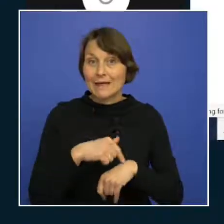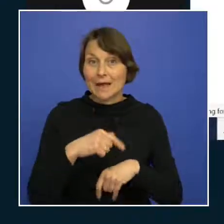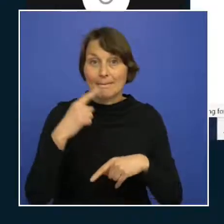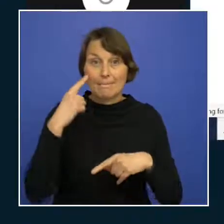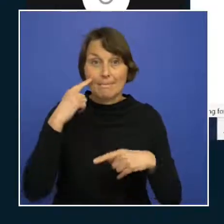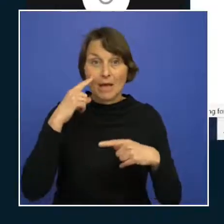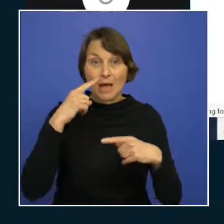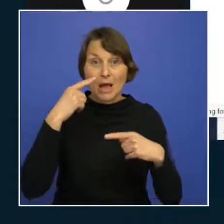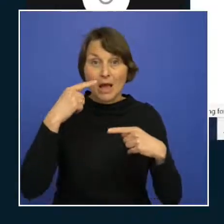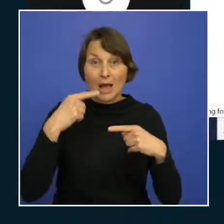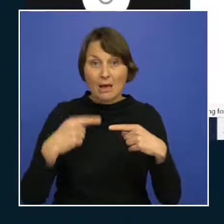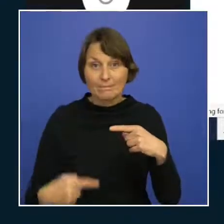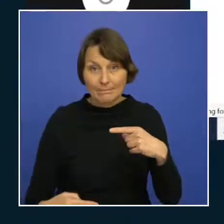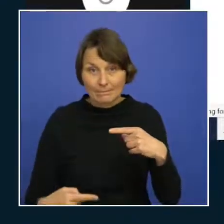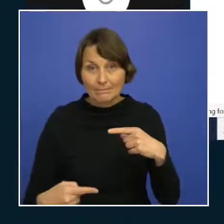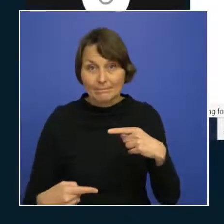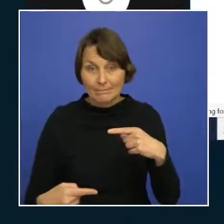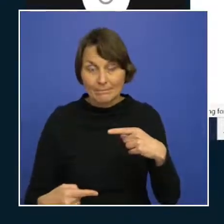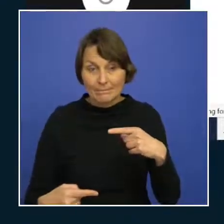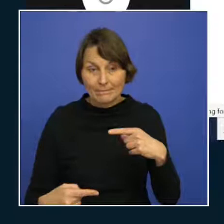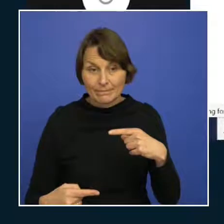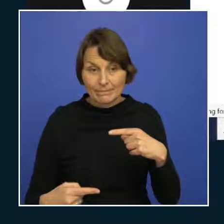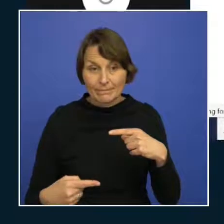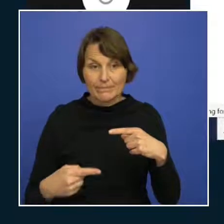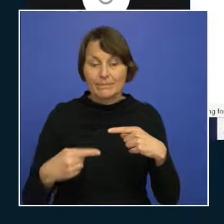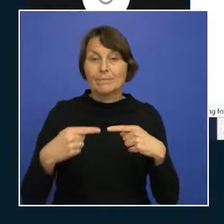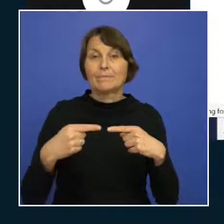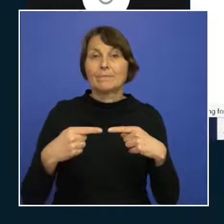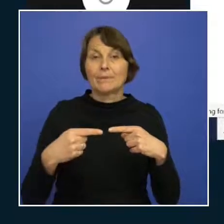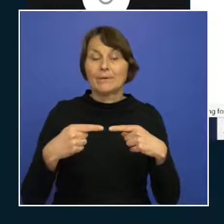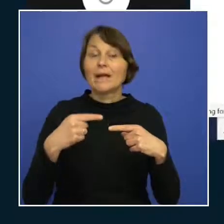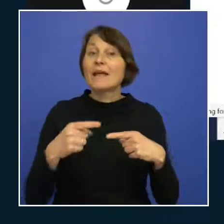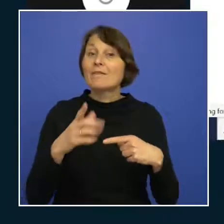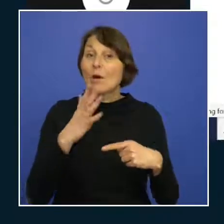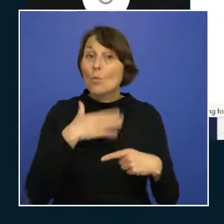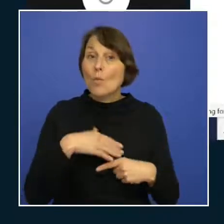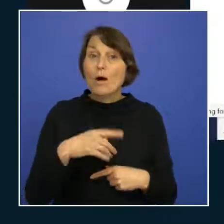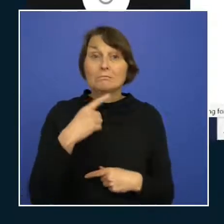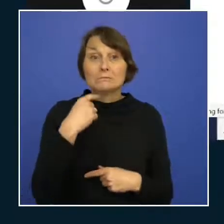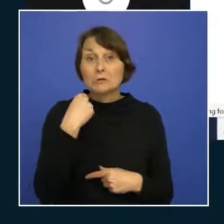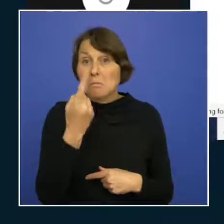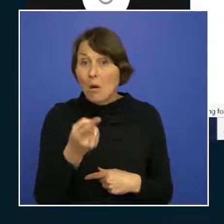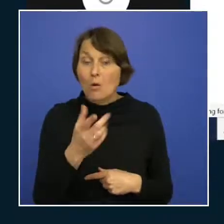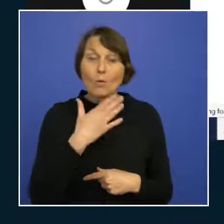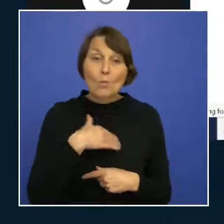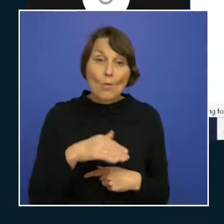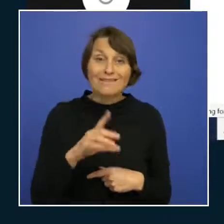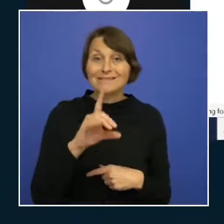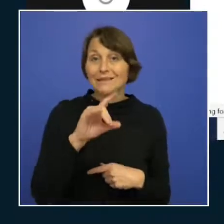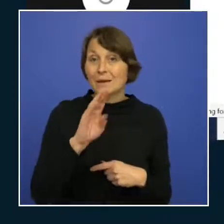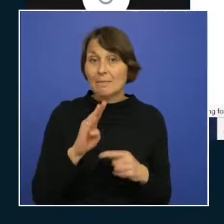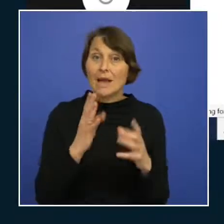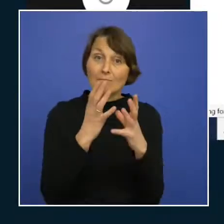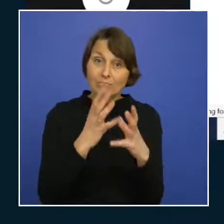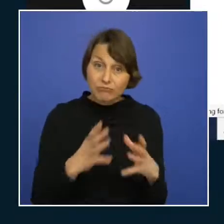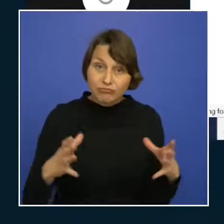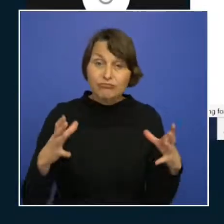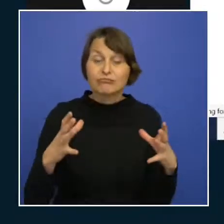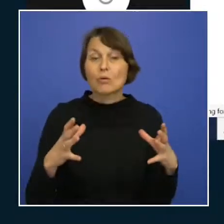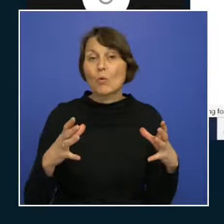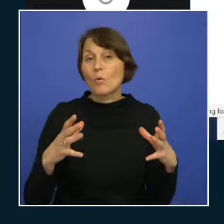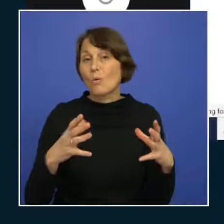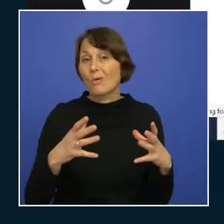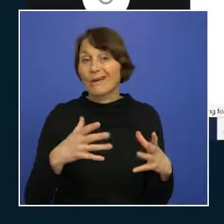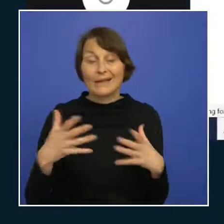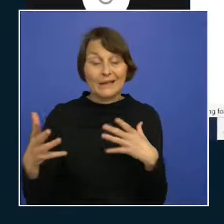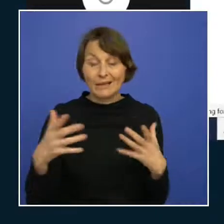to handle it and kind of increase the size of the database or RAM or whatever we need. We also wanted to make sure that the higher the traffic